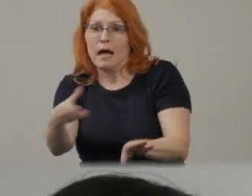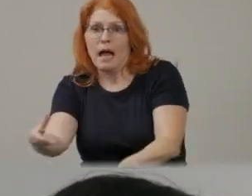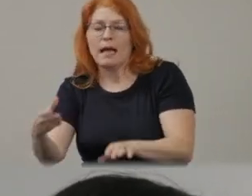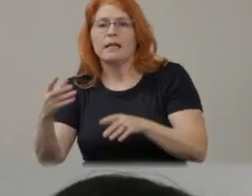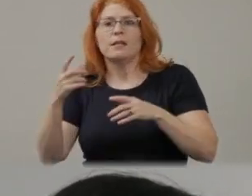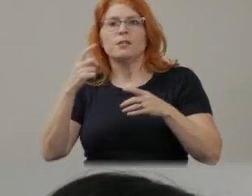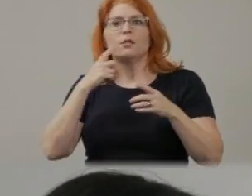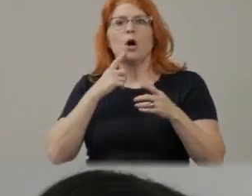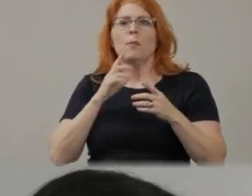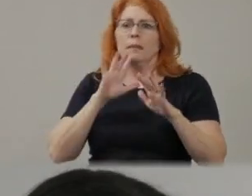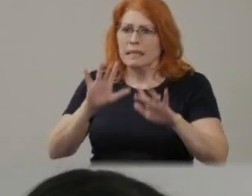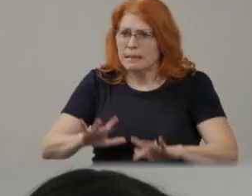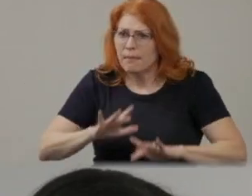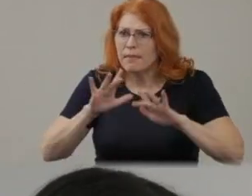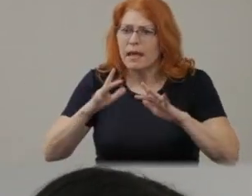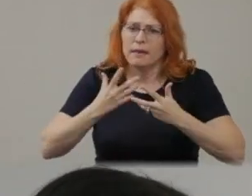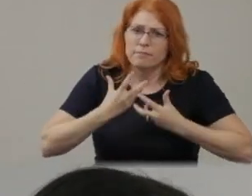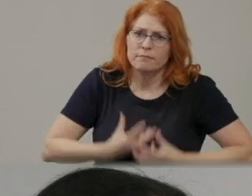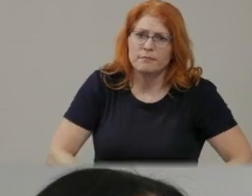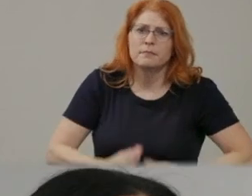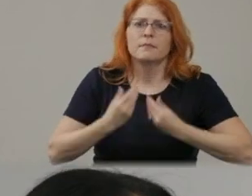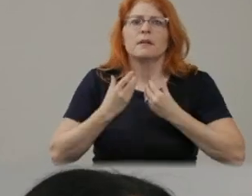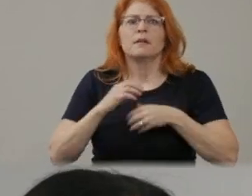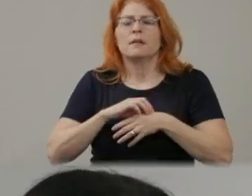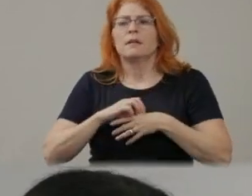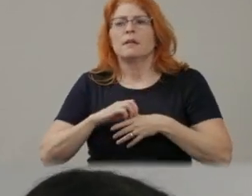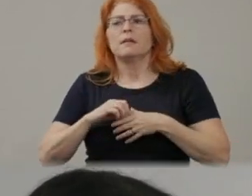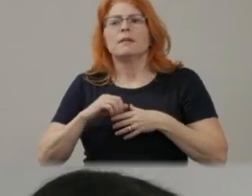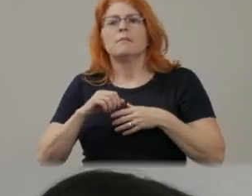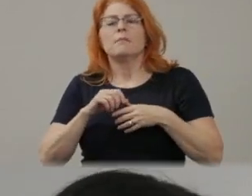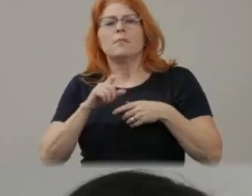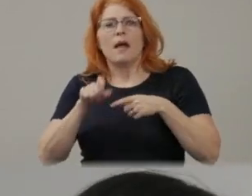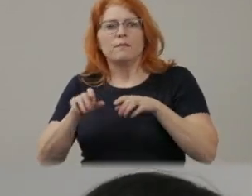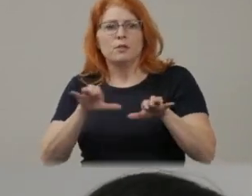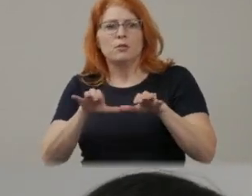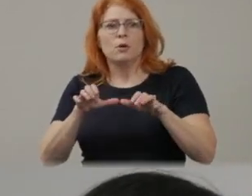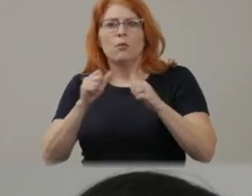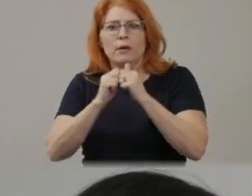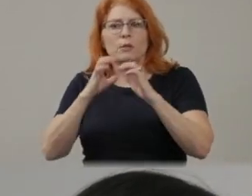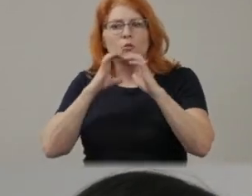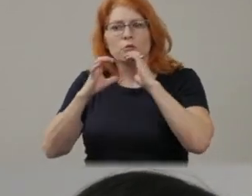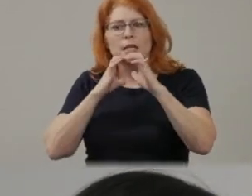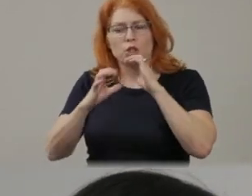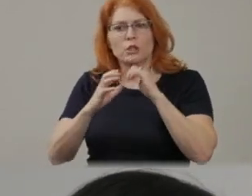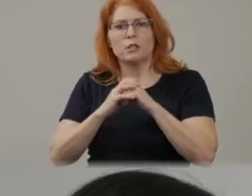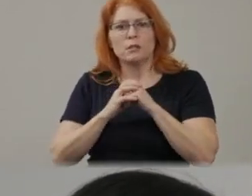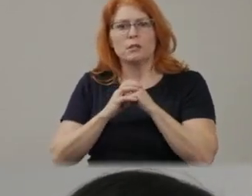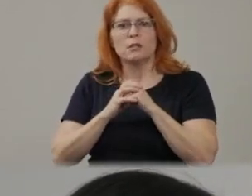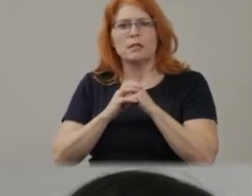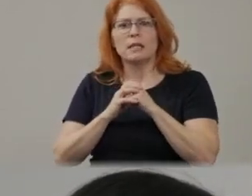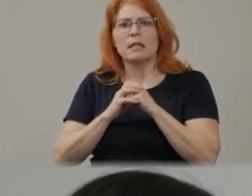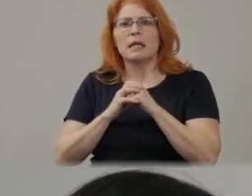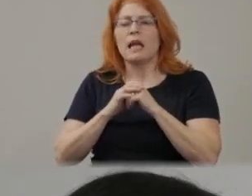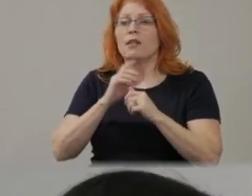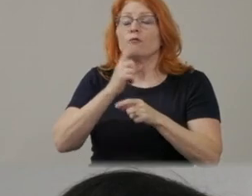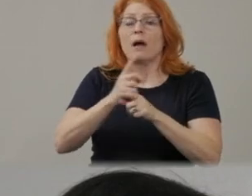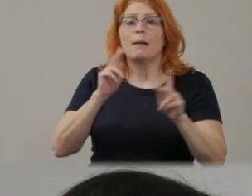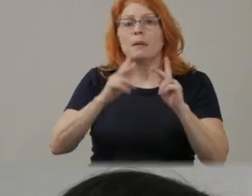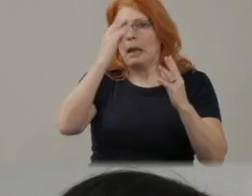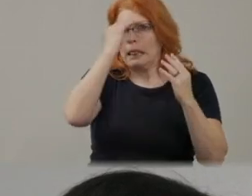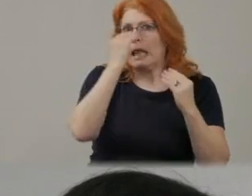being sympathetic and being empathetic, but you have to do that with communication, and you got to let the right people